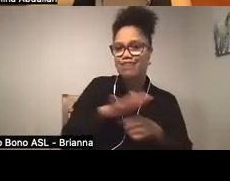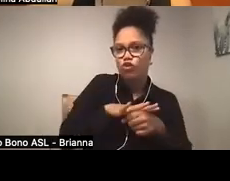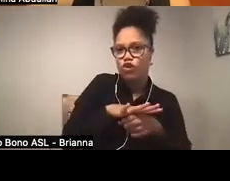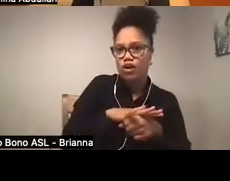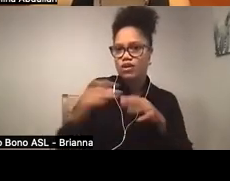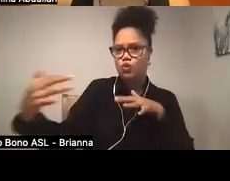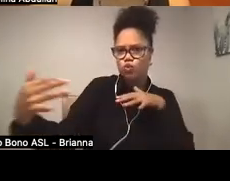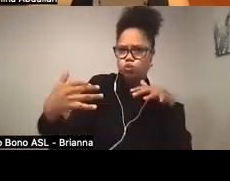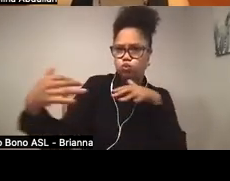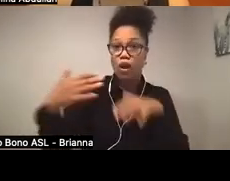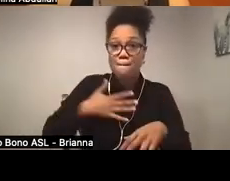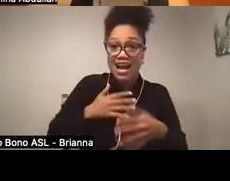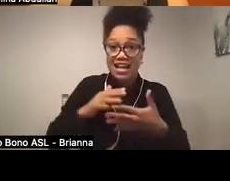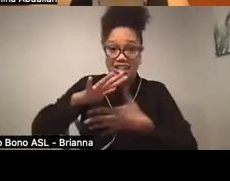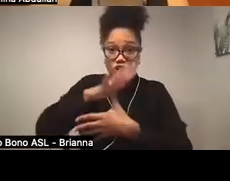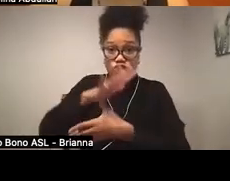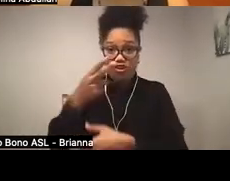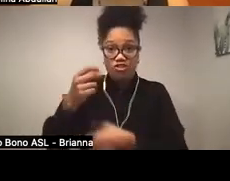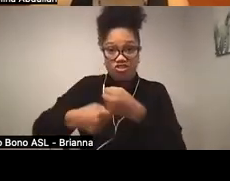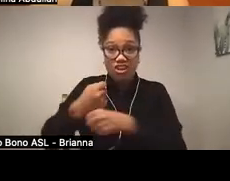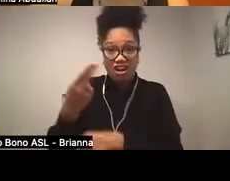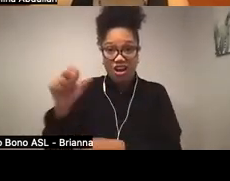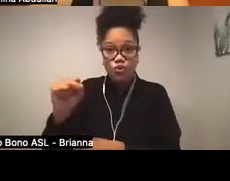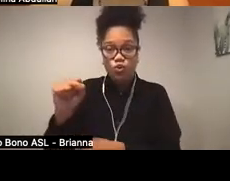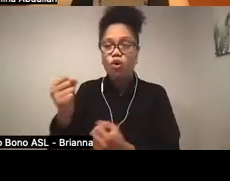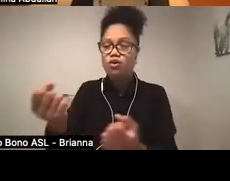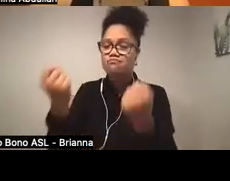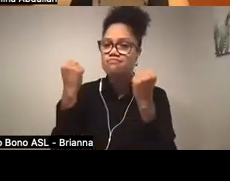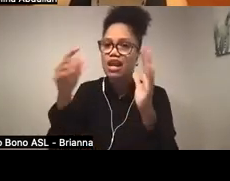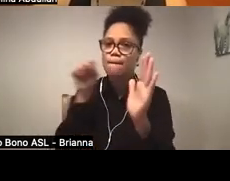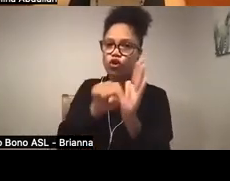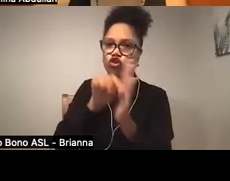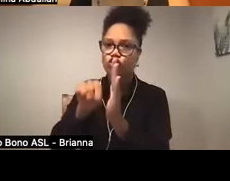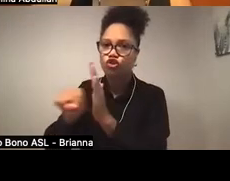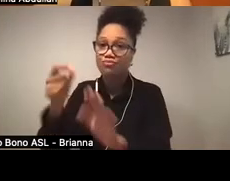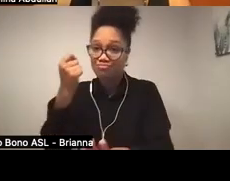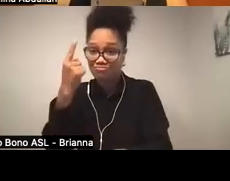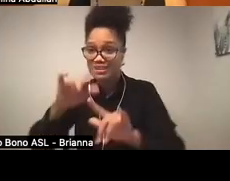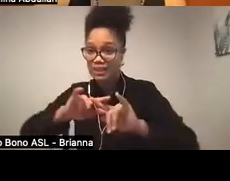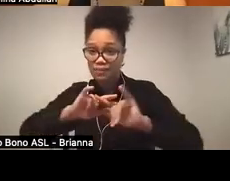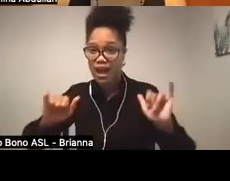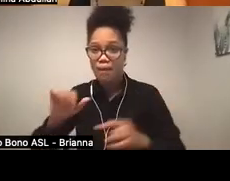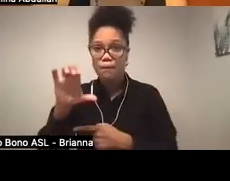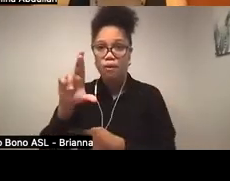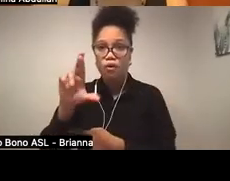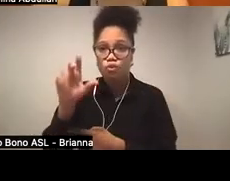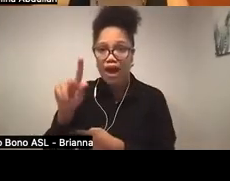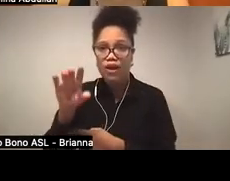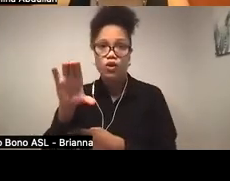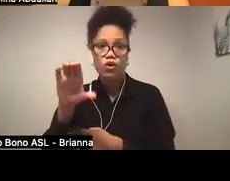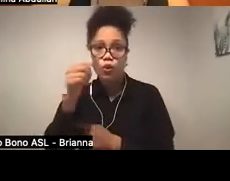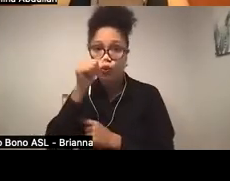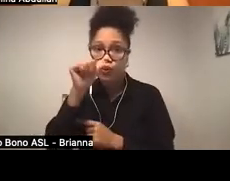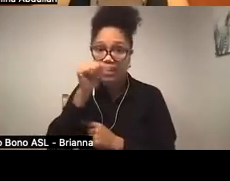so many murders in and around, because this is also the era of crack cocaine. I'm talking about the early